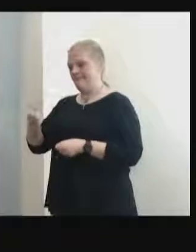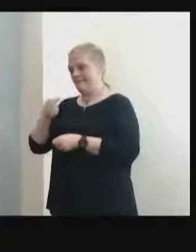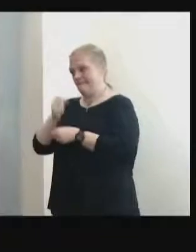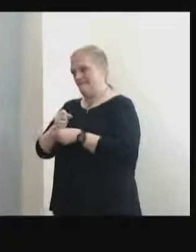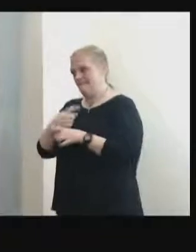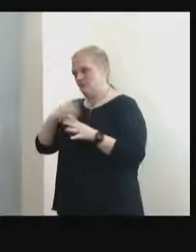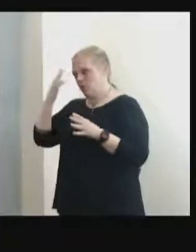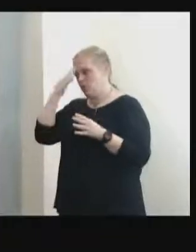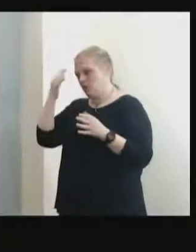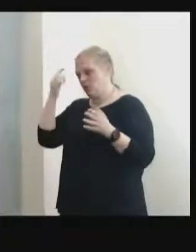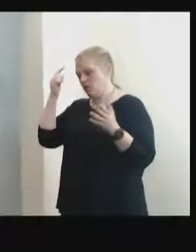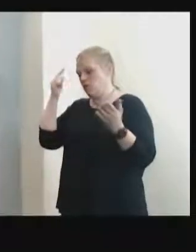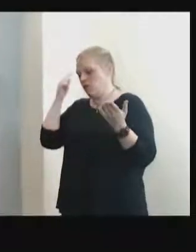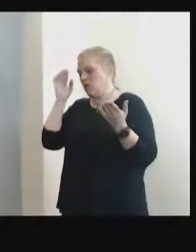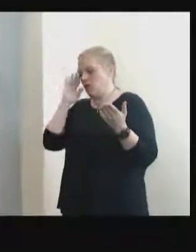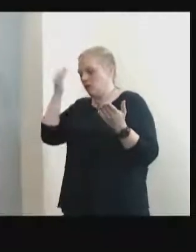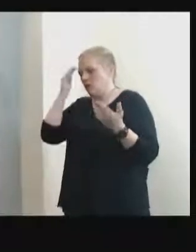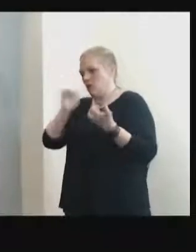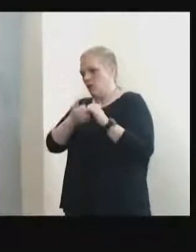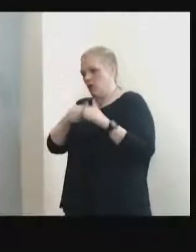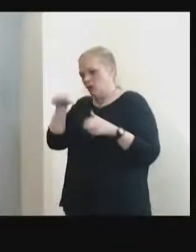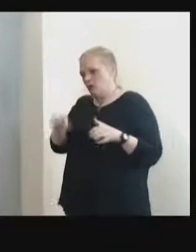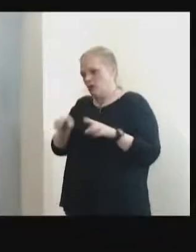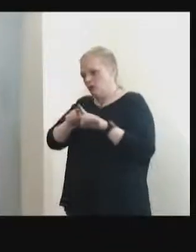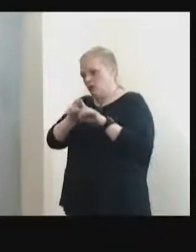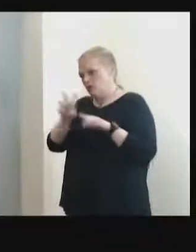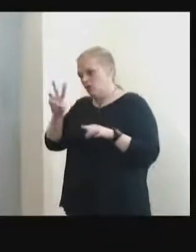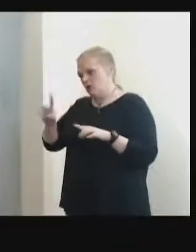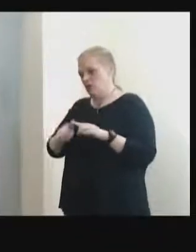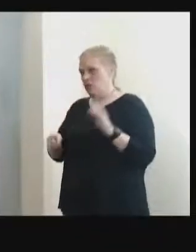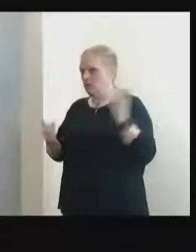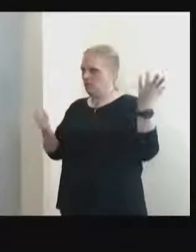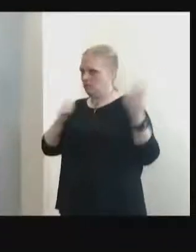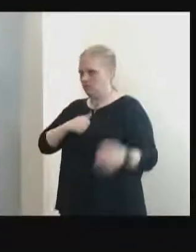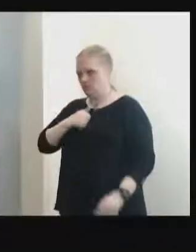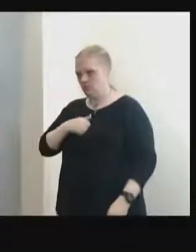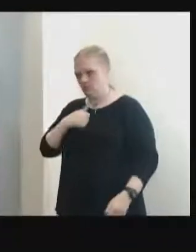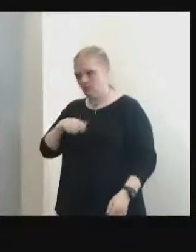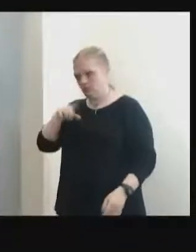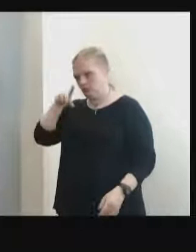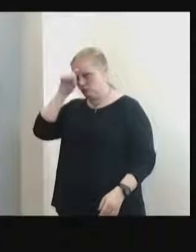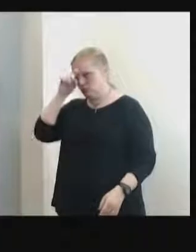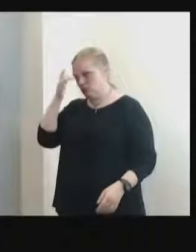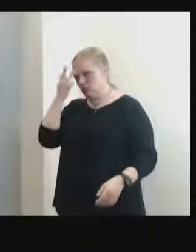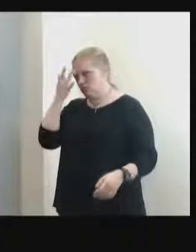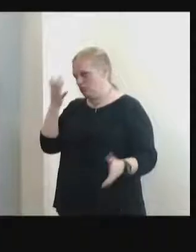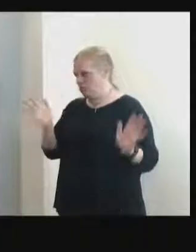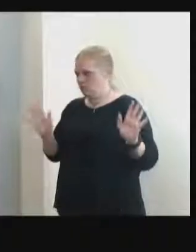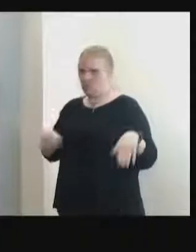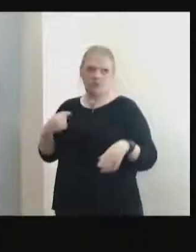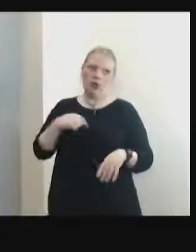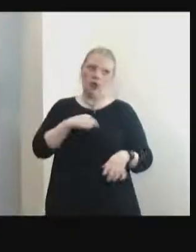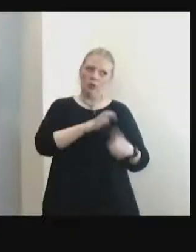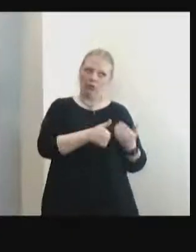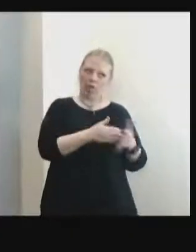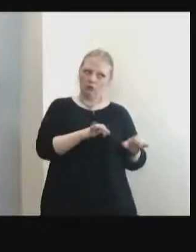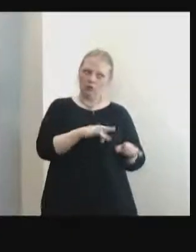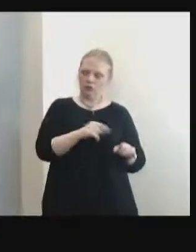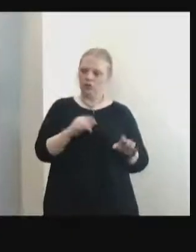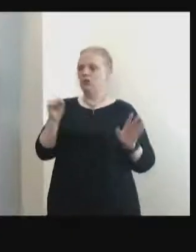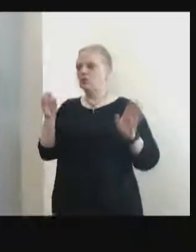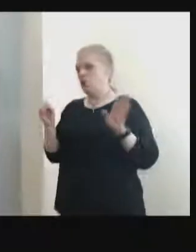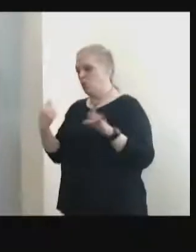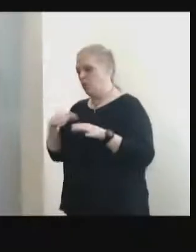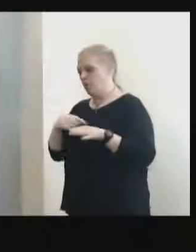I know how to press *6 by now, but you give me too much credit if you think that, I guess. We all do it. So we're seeing